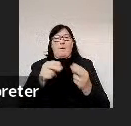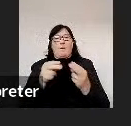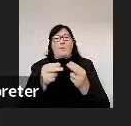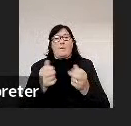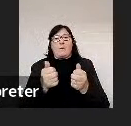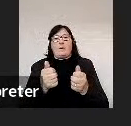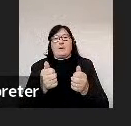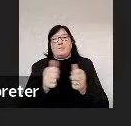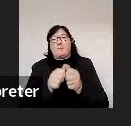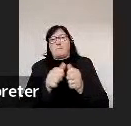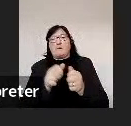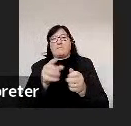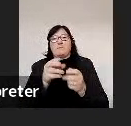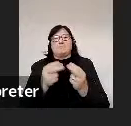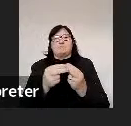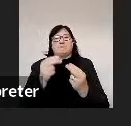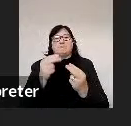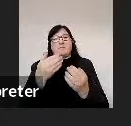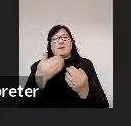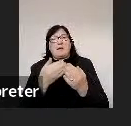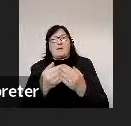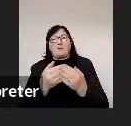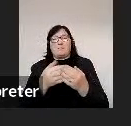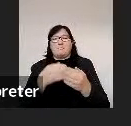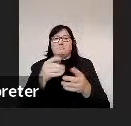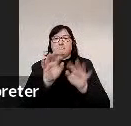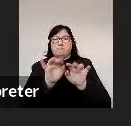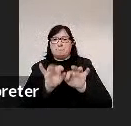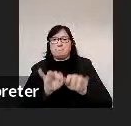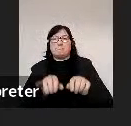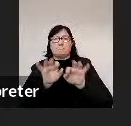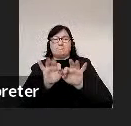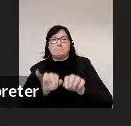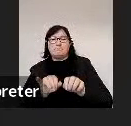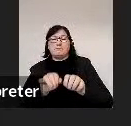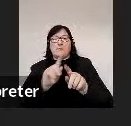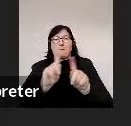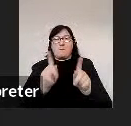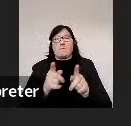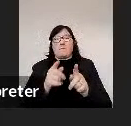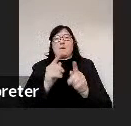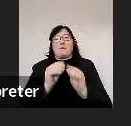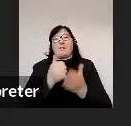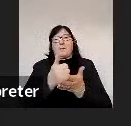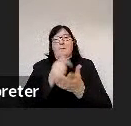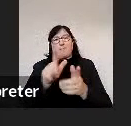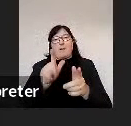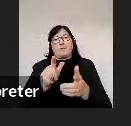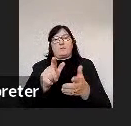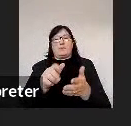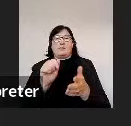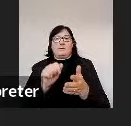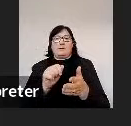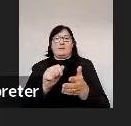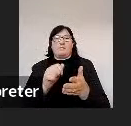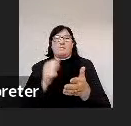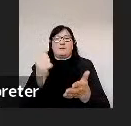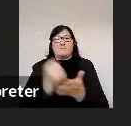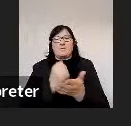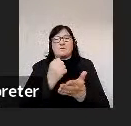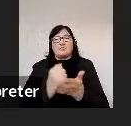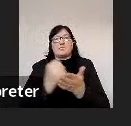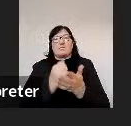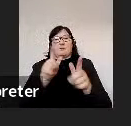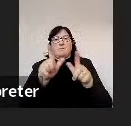in processing issues relating to risks and licensing. For clients that are closer to Albertine and